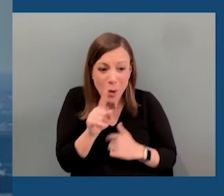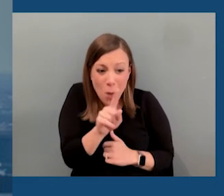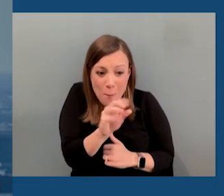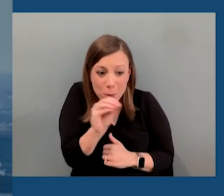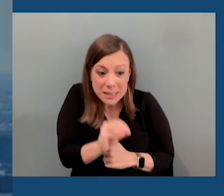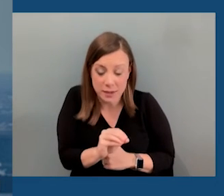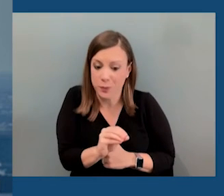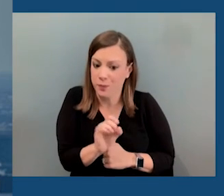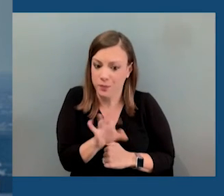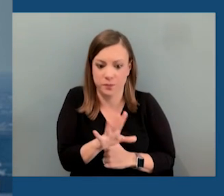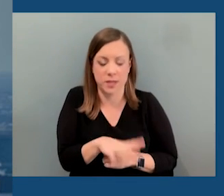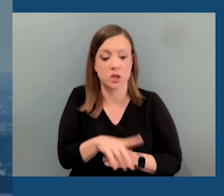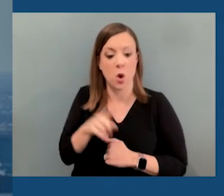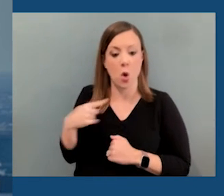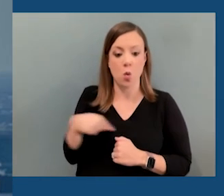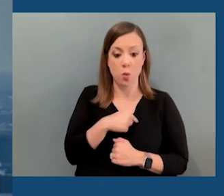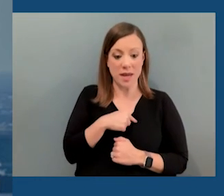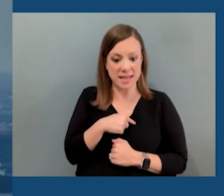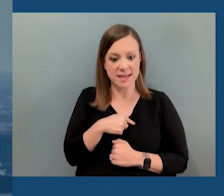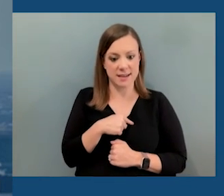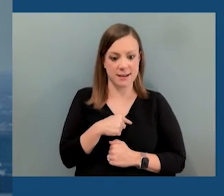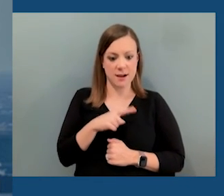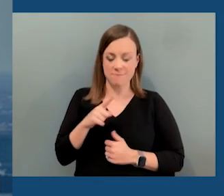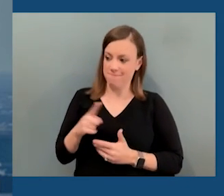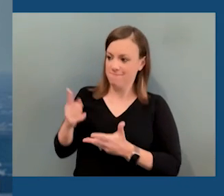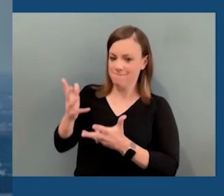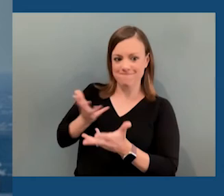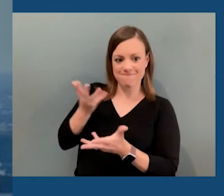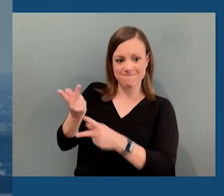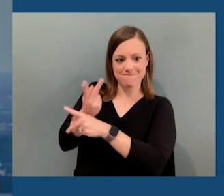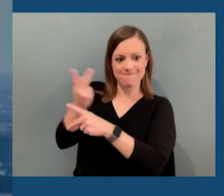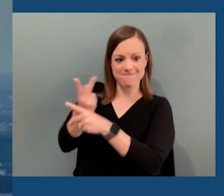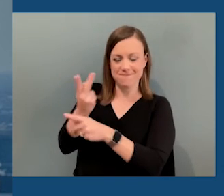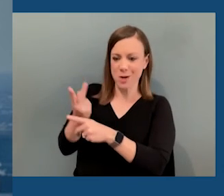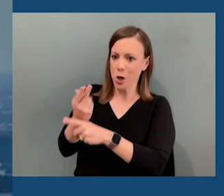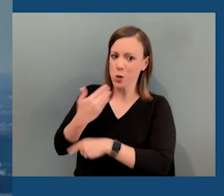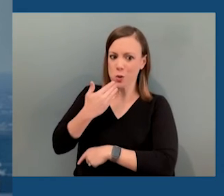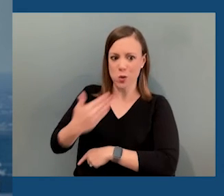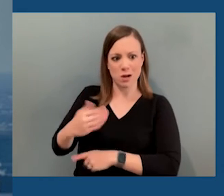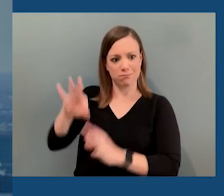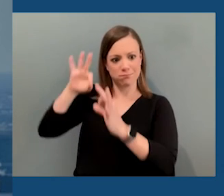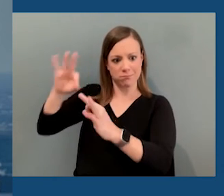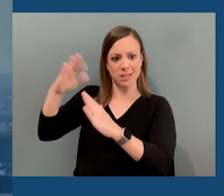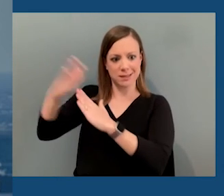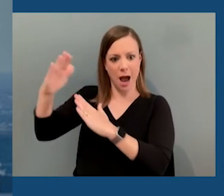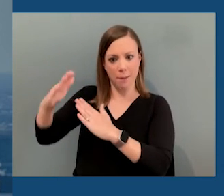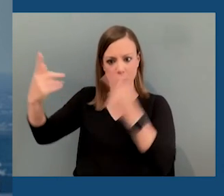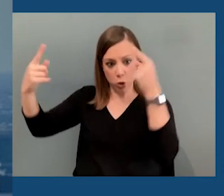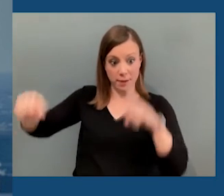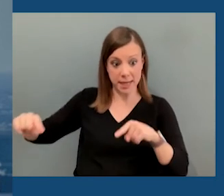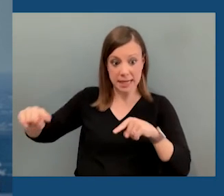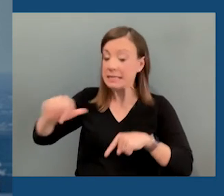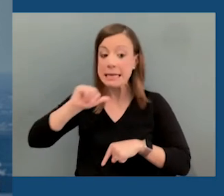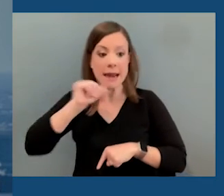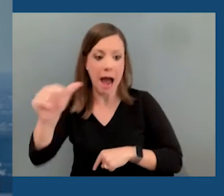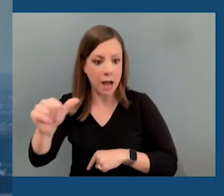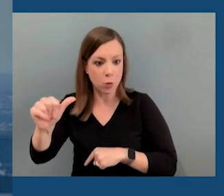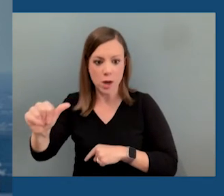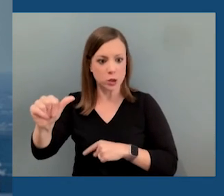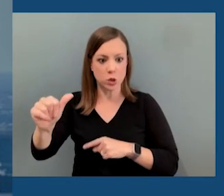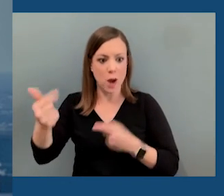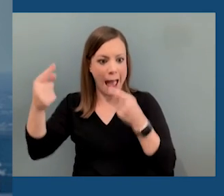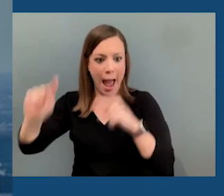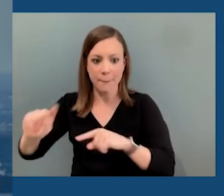we got through an historic agreement. Rome wasn't built in a day. They're not popping up tomorrow, team. We're not. But we've started the